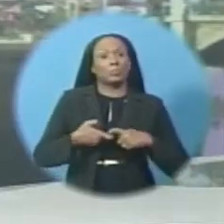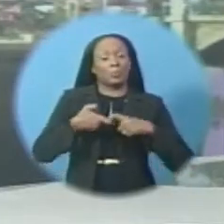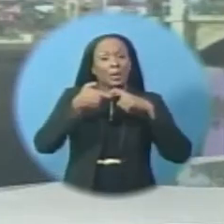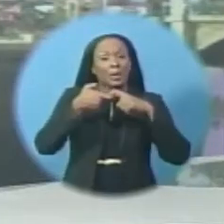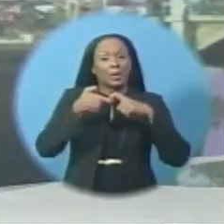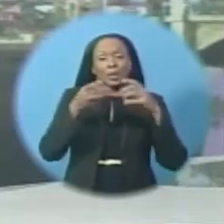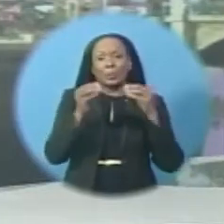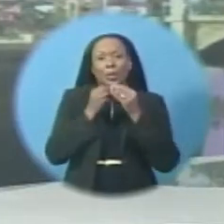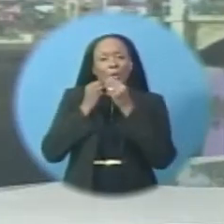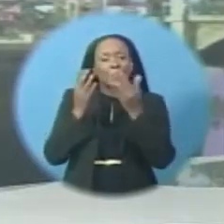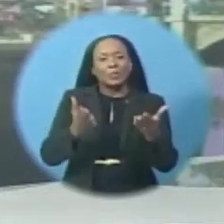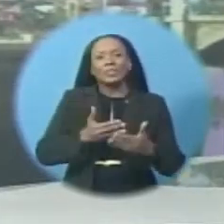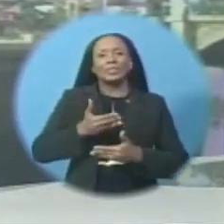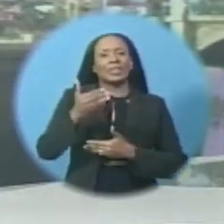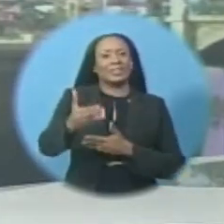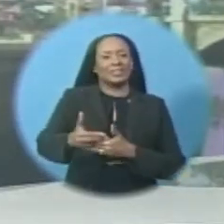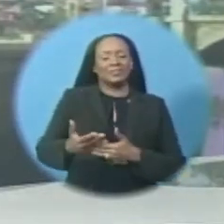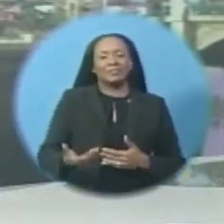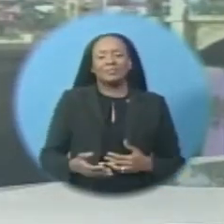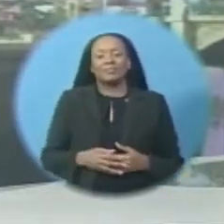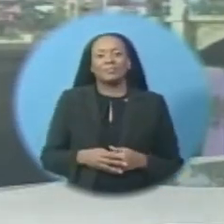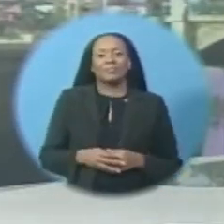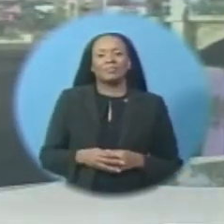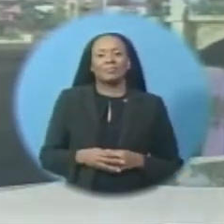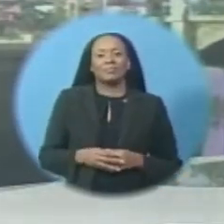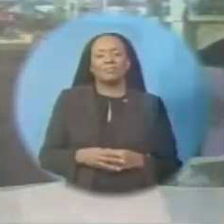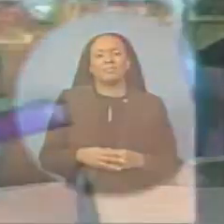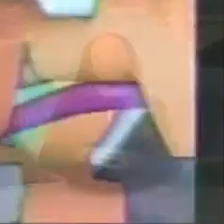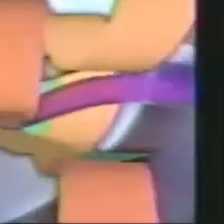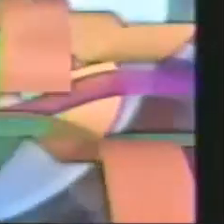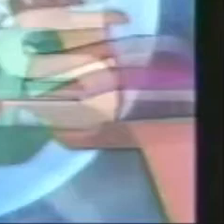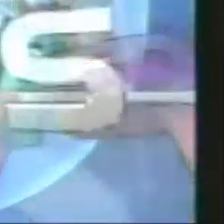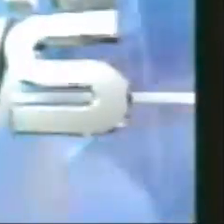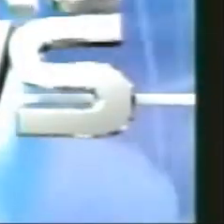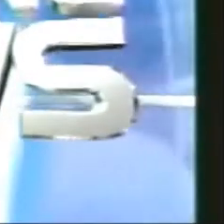take a short break here and come back with more news.